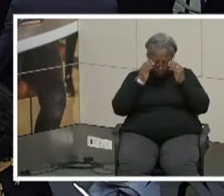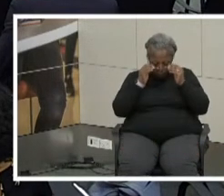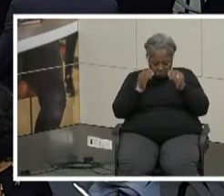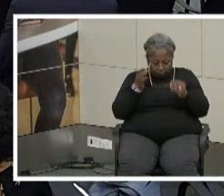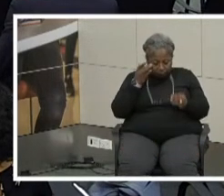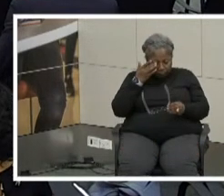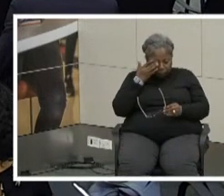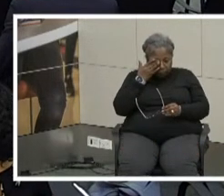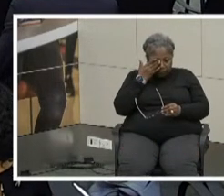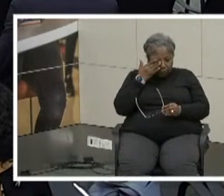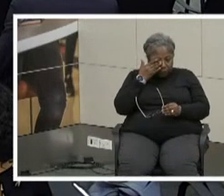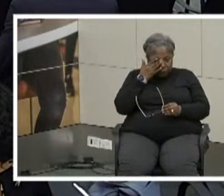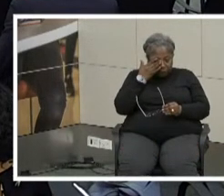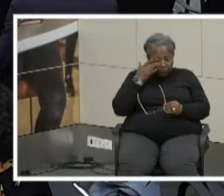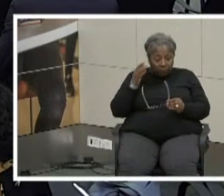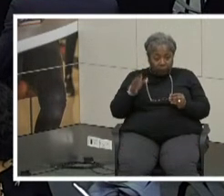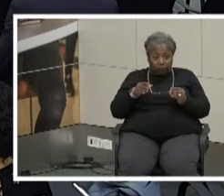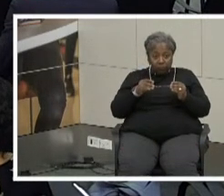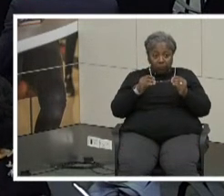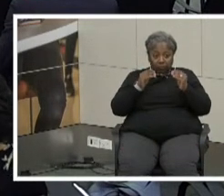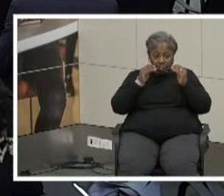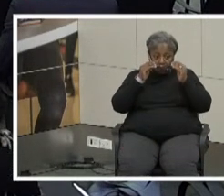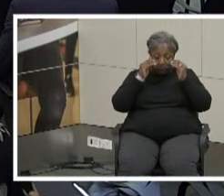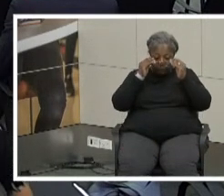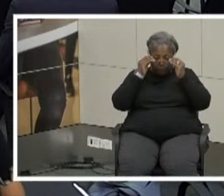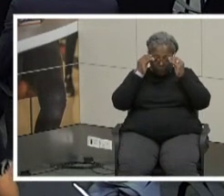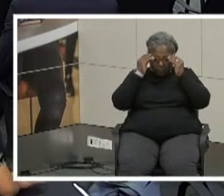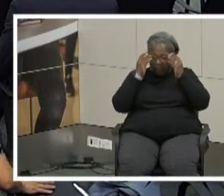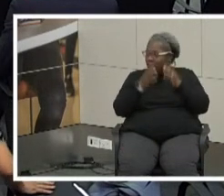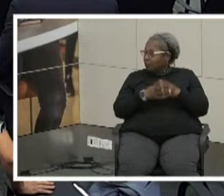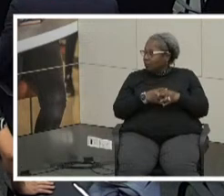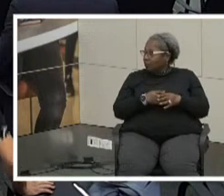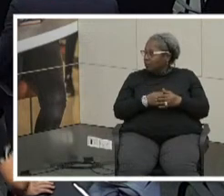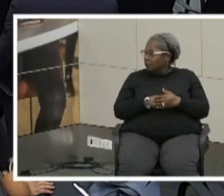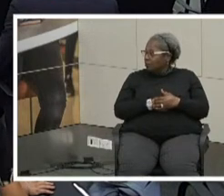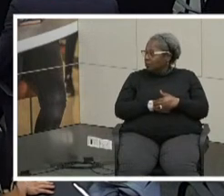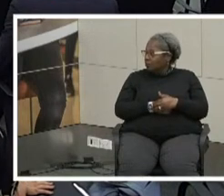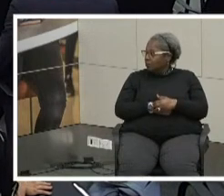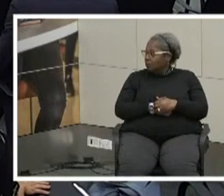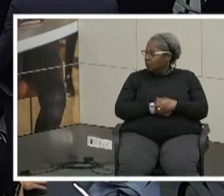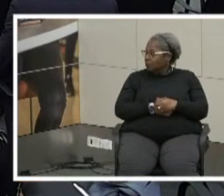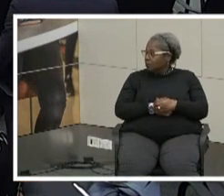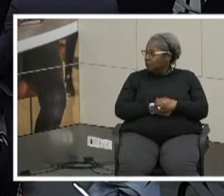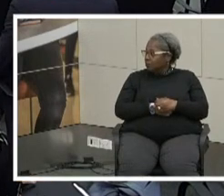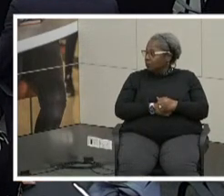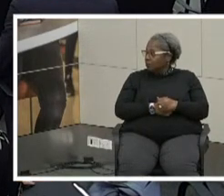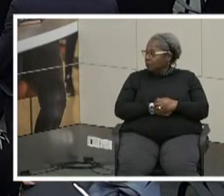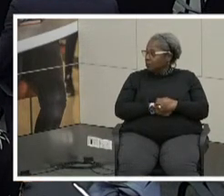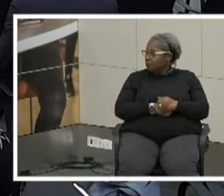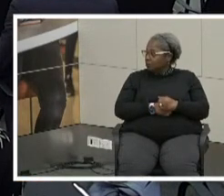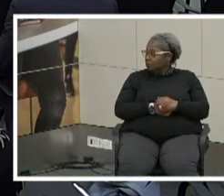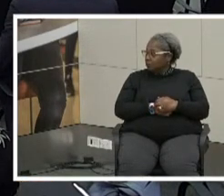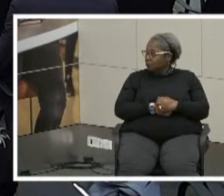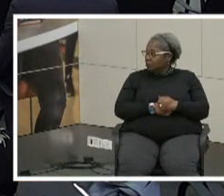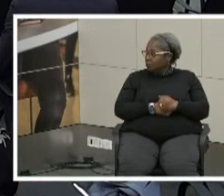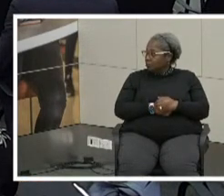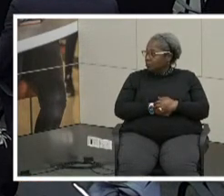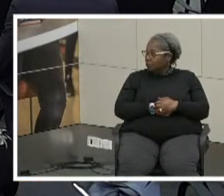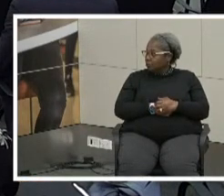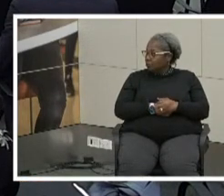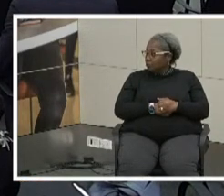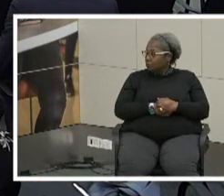vote Adam are you a yes on accepting the report obain I'm